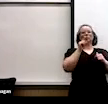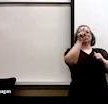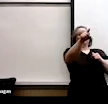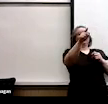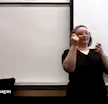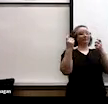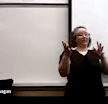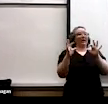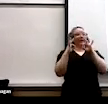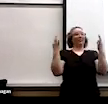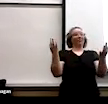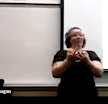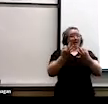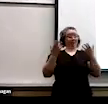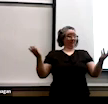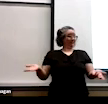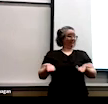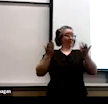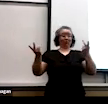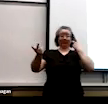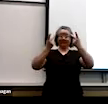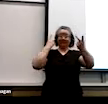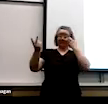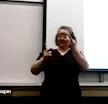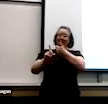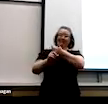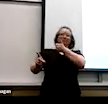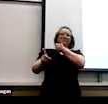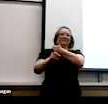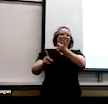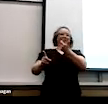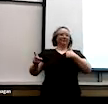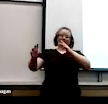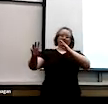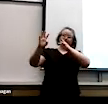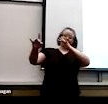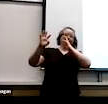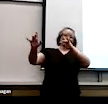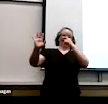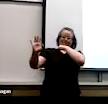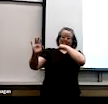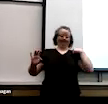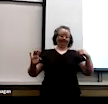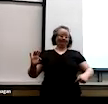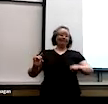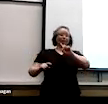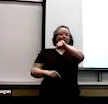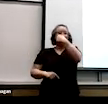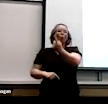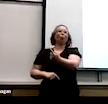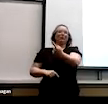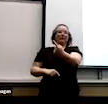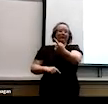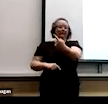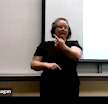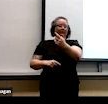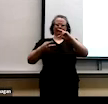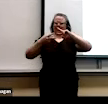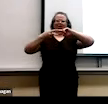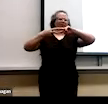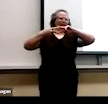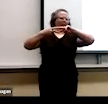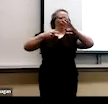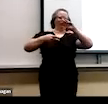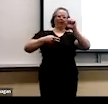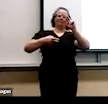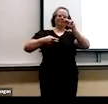the transition queue on CanChild, I can't recall, but I know that they have worked on translating some of their other resources. So I can't recall if this one in particular is available in